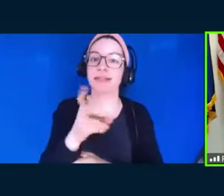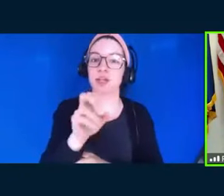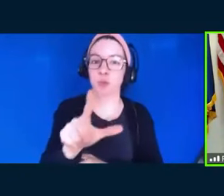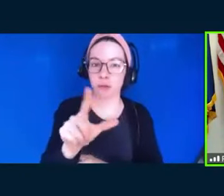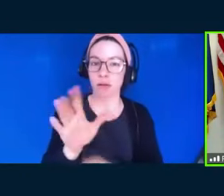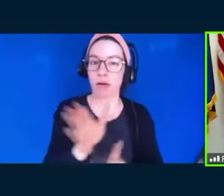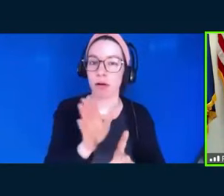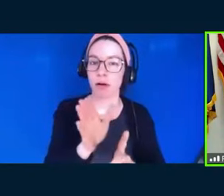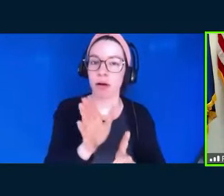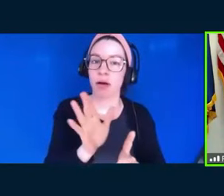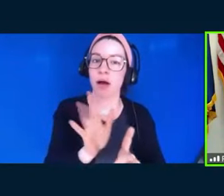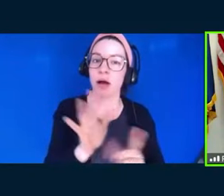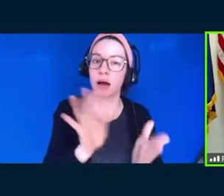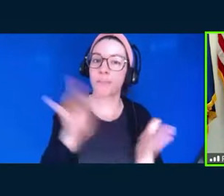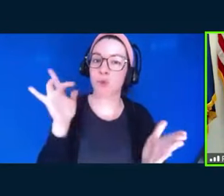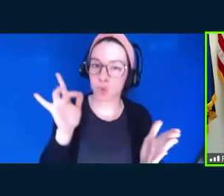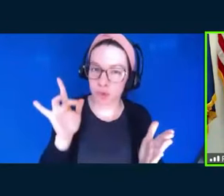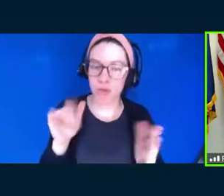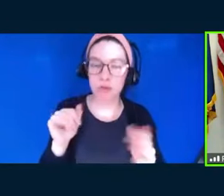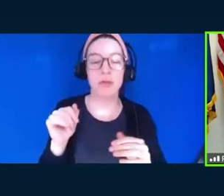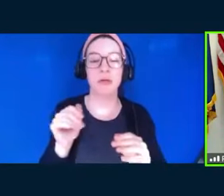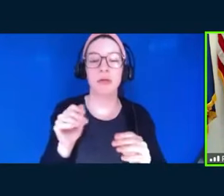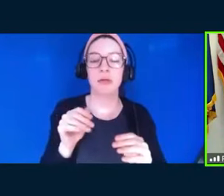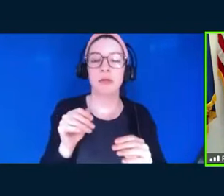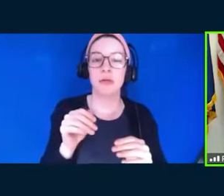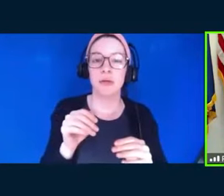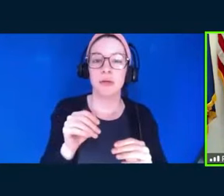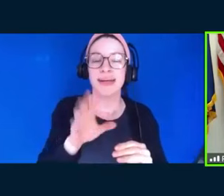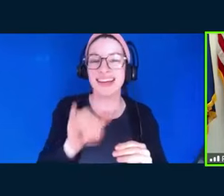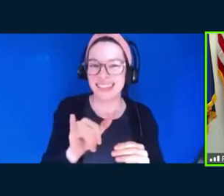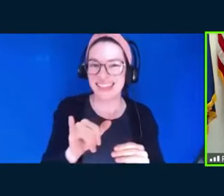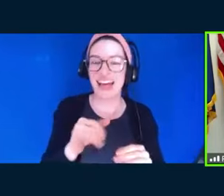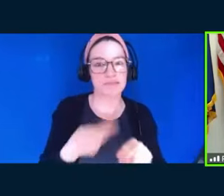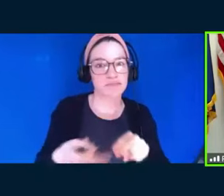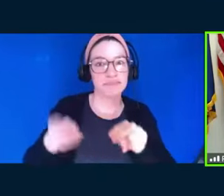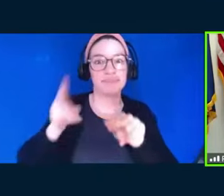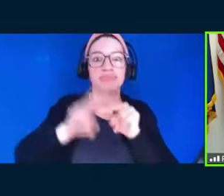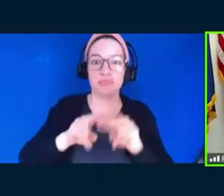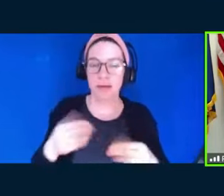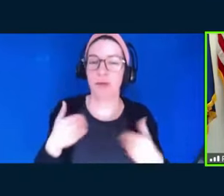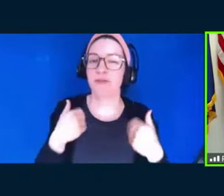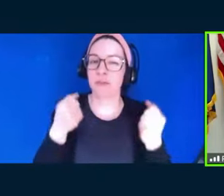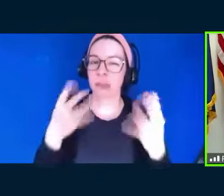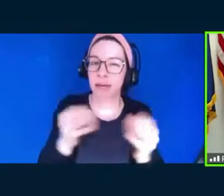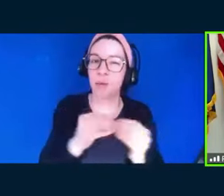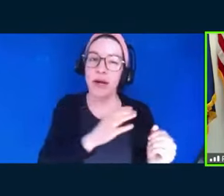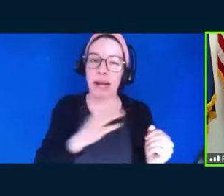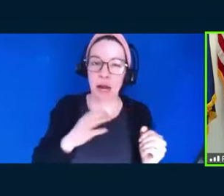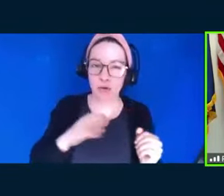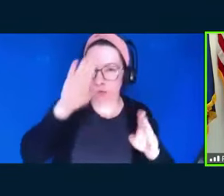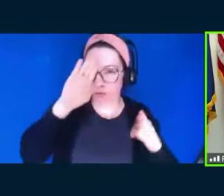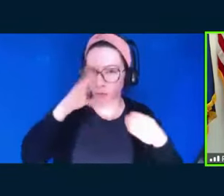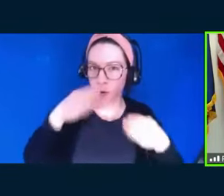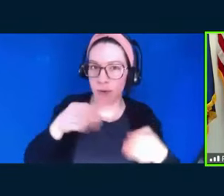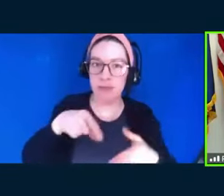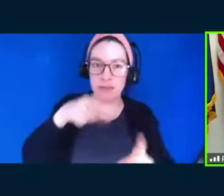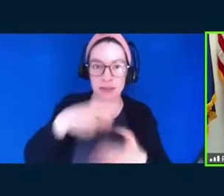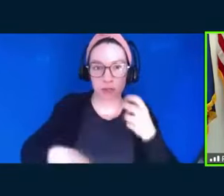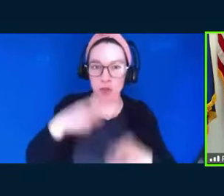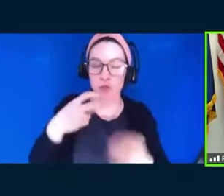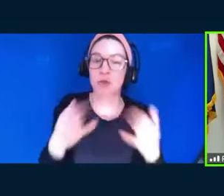is a huge and growing issue. The Secretary has tasked a number of his advisory councils to work on this issue, and we're leaning on our faith partners and our